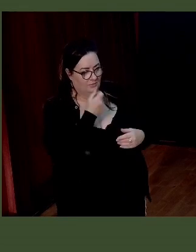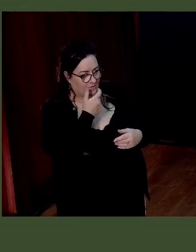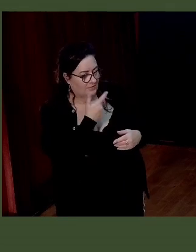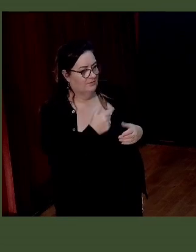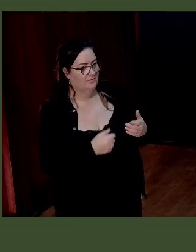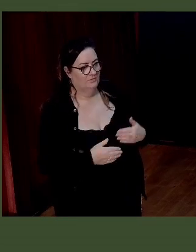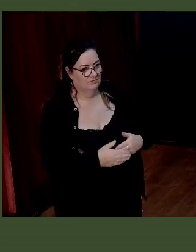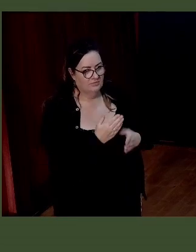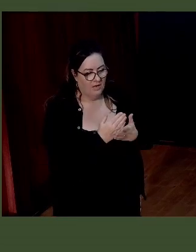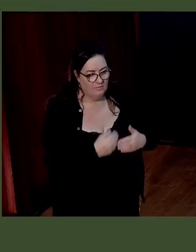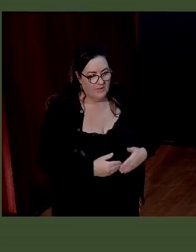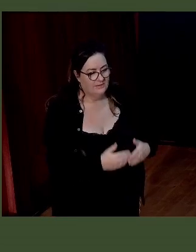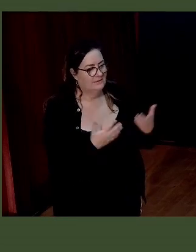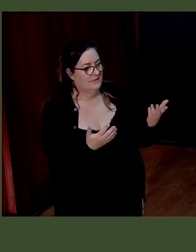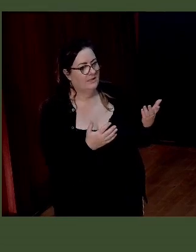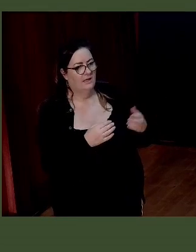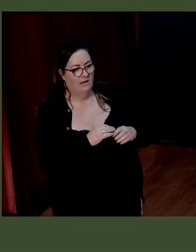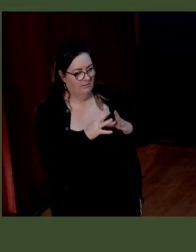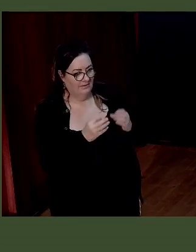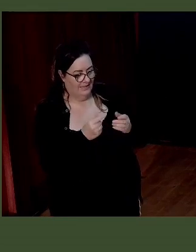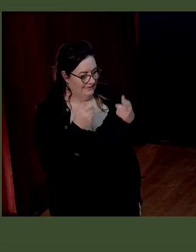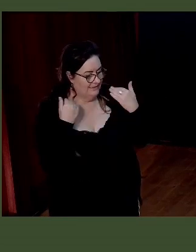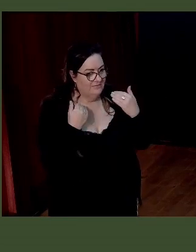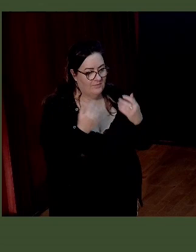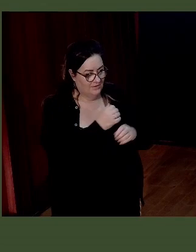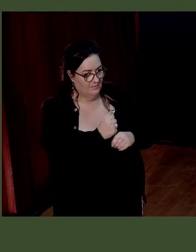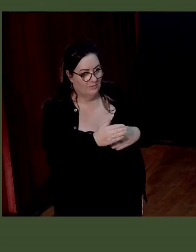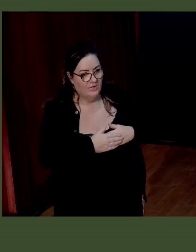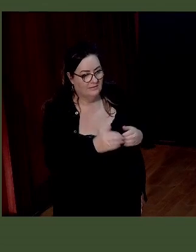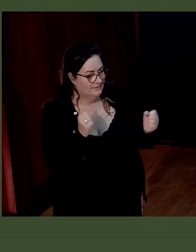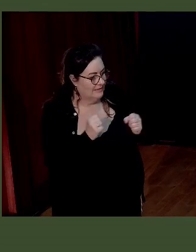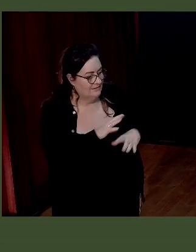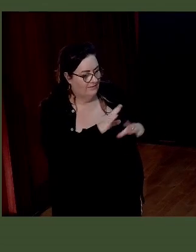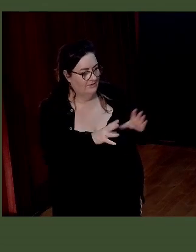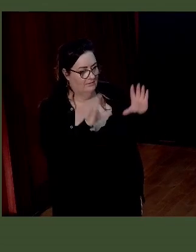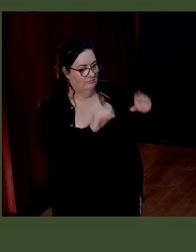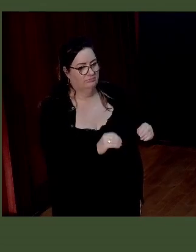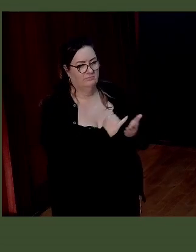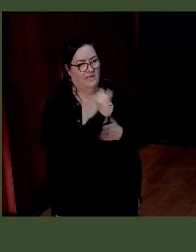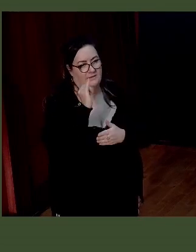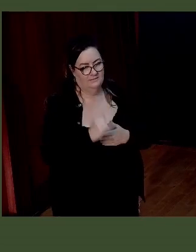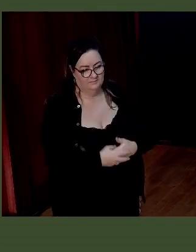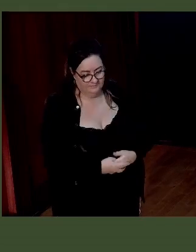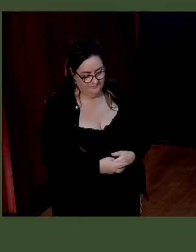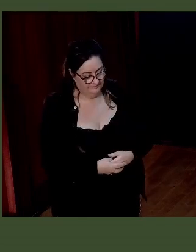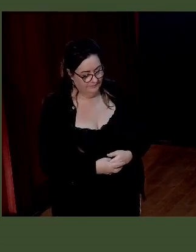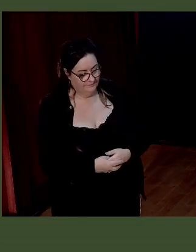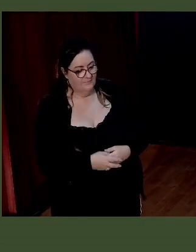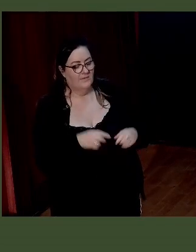access to contraceptives gained more success with the passing of the 1935 Civil or Criminal Law Amendment Act.